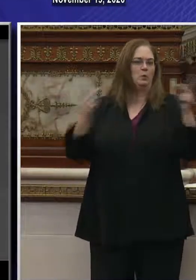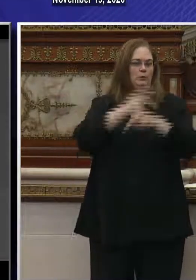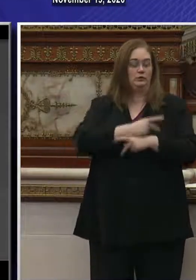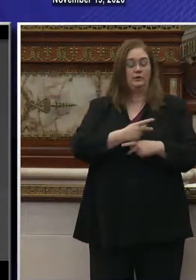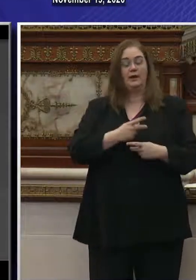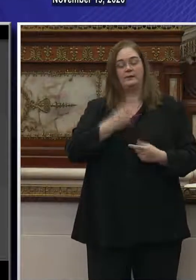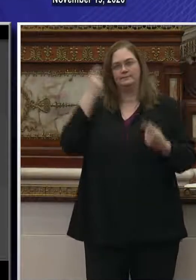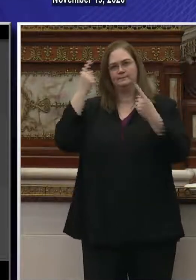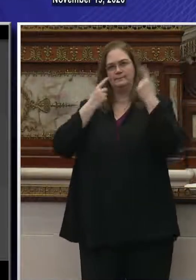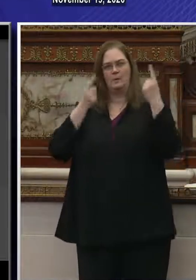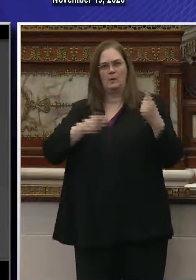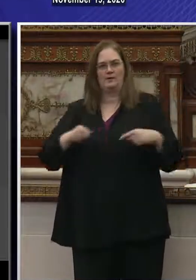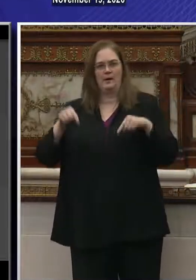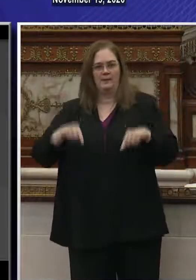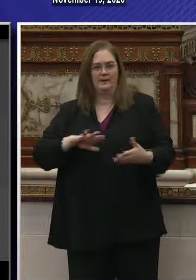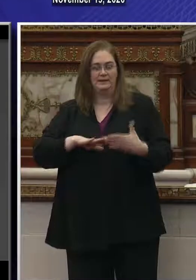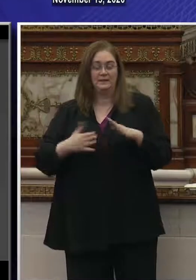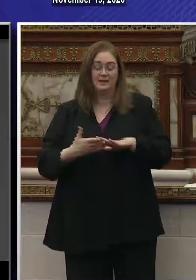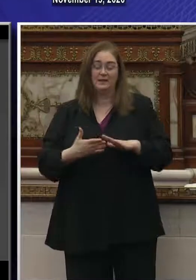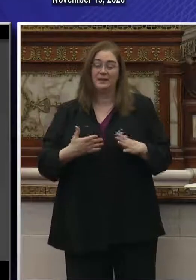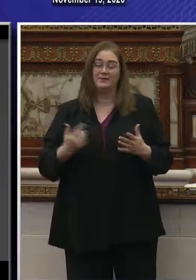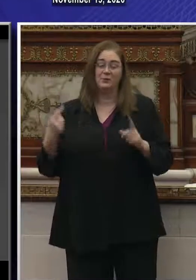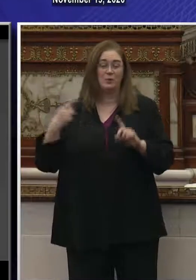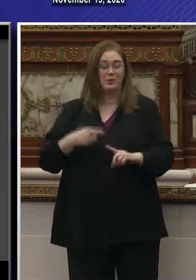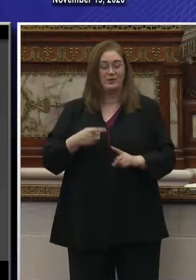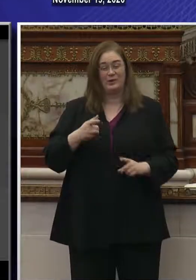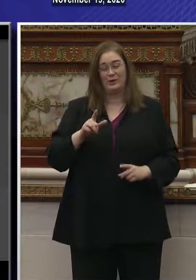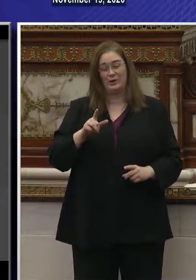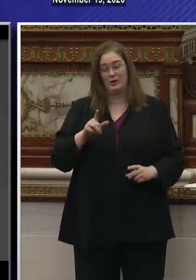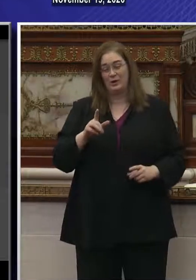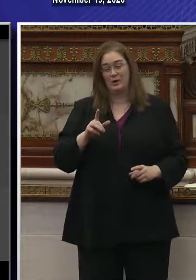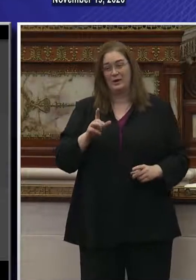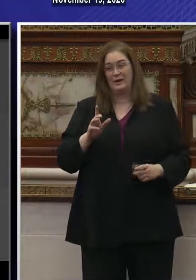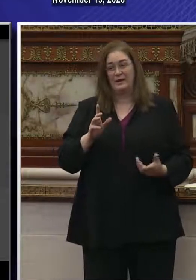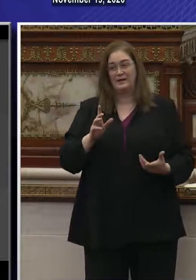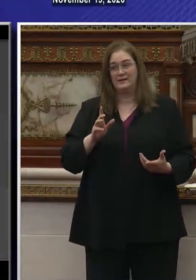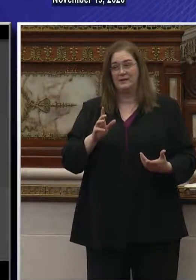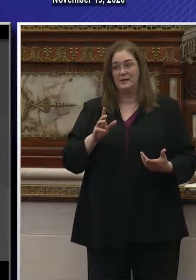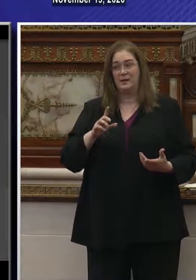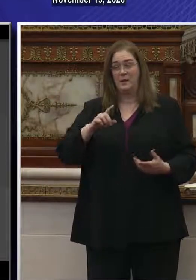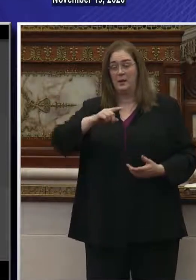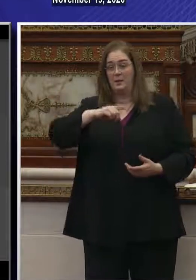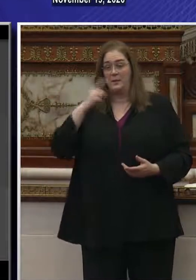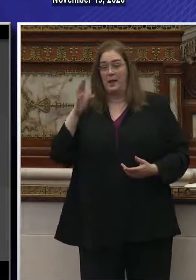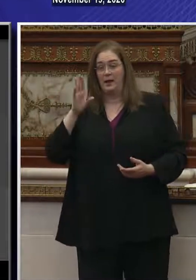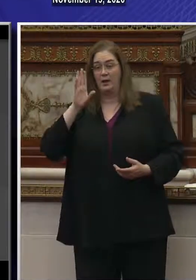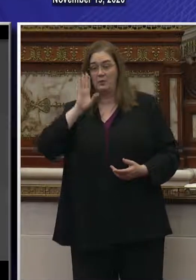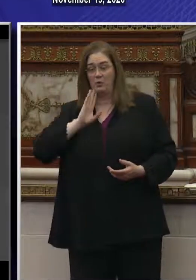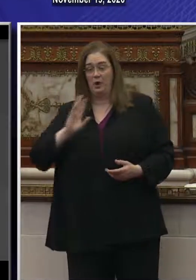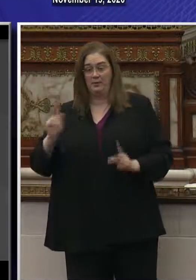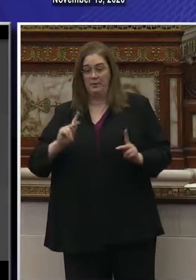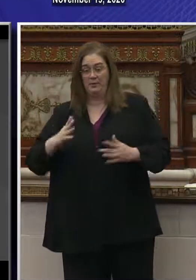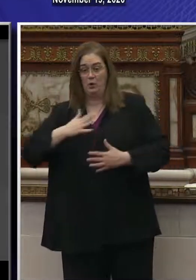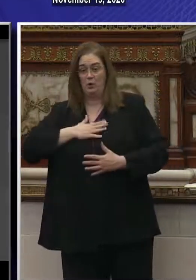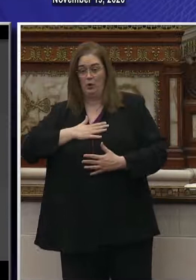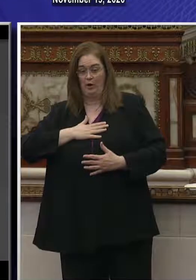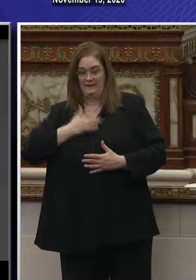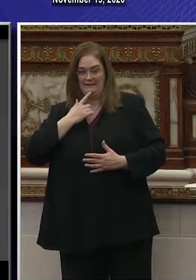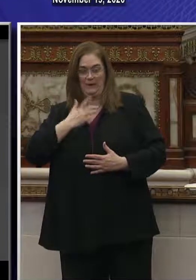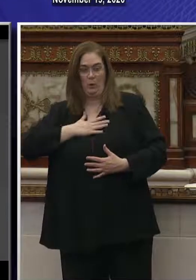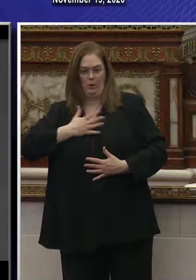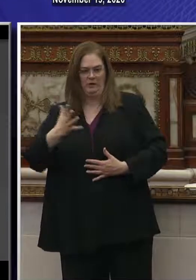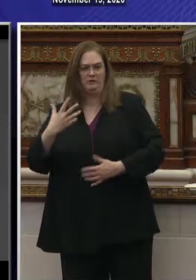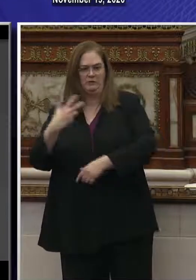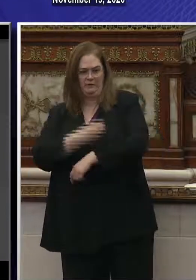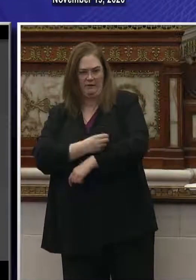here in the city, to the point that there is a 20-point gap in black and brown person willingness to receive